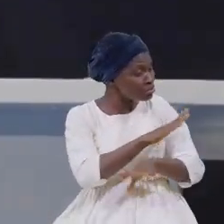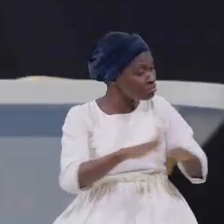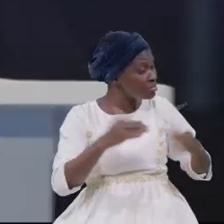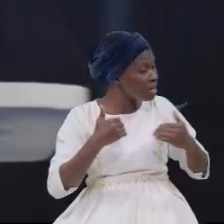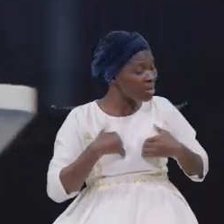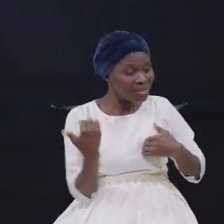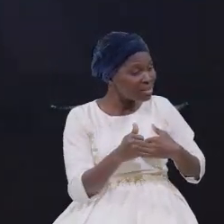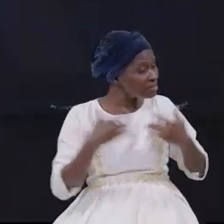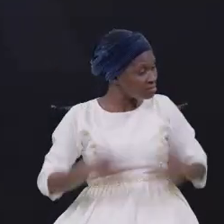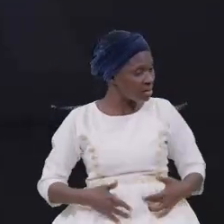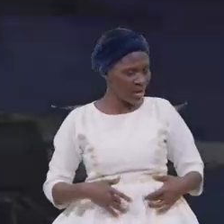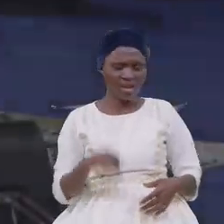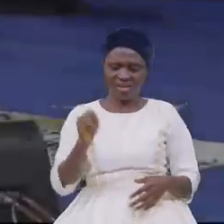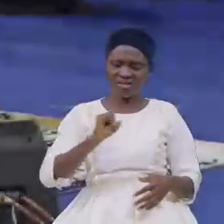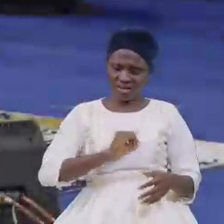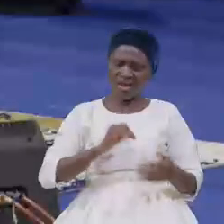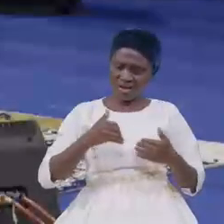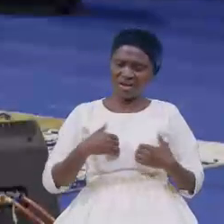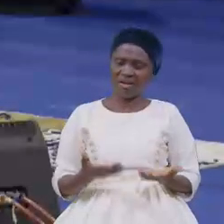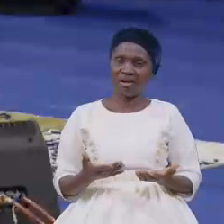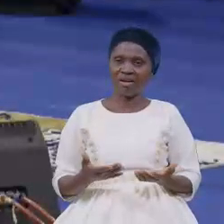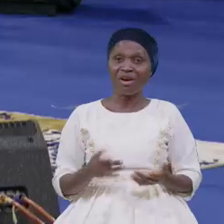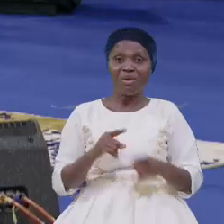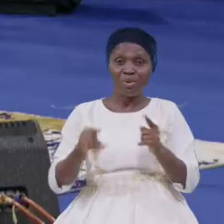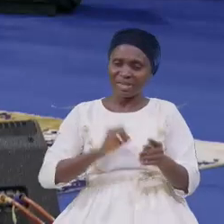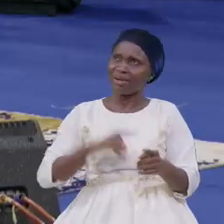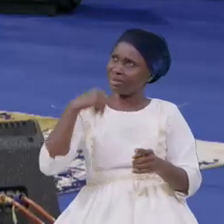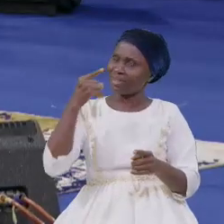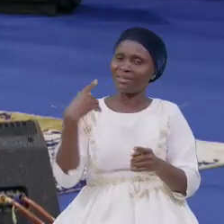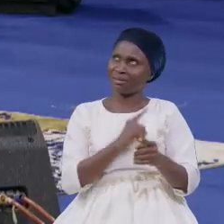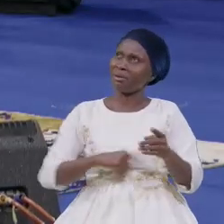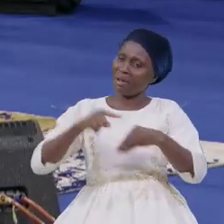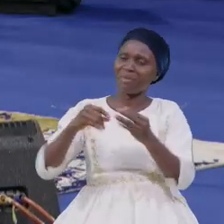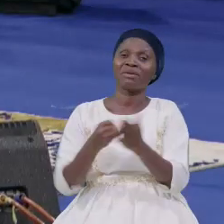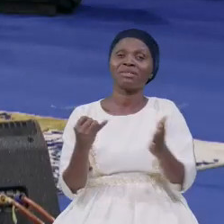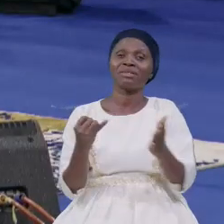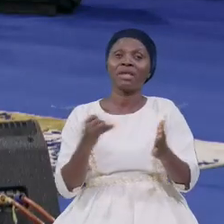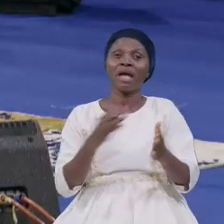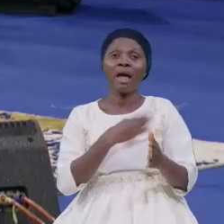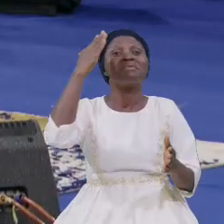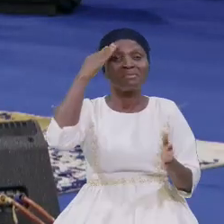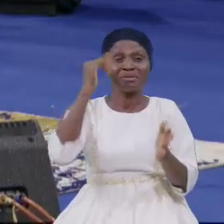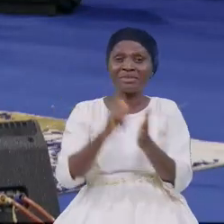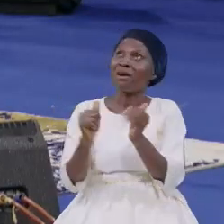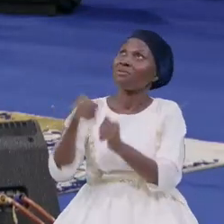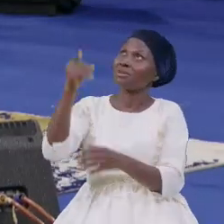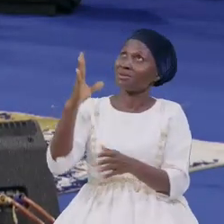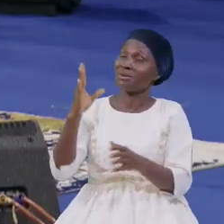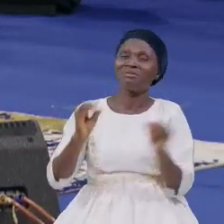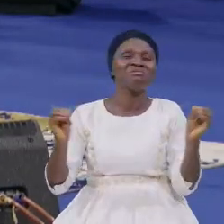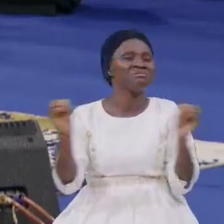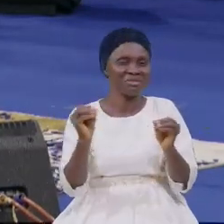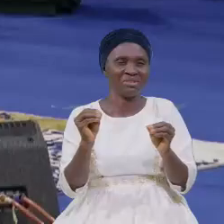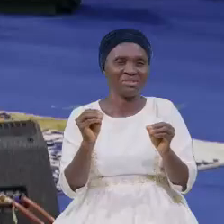I'm going to tell the Lord, and I know with God, nothing shall be